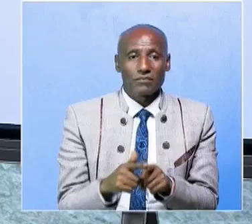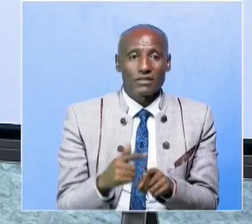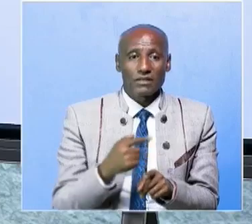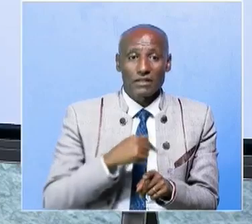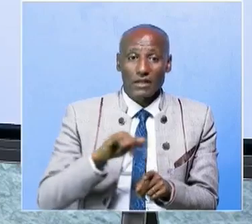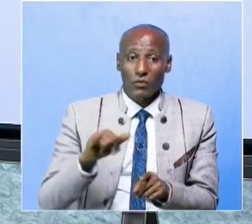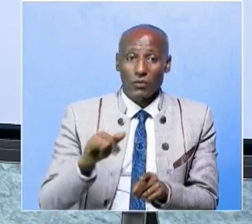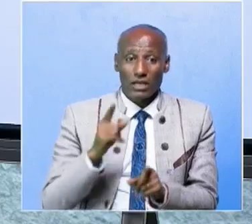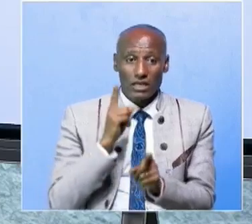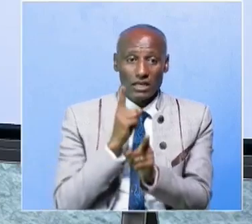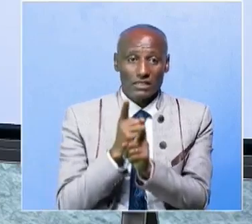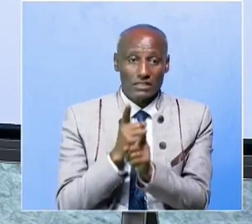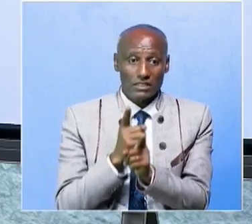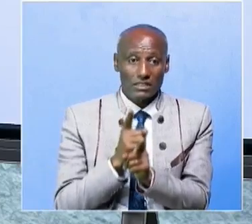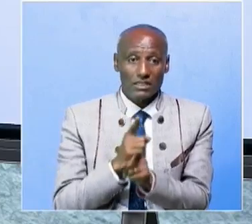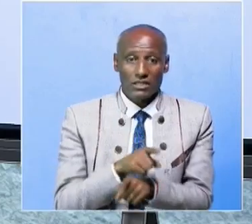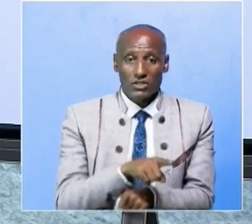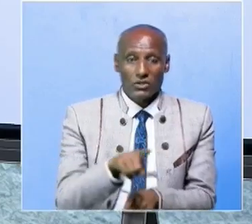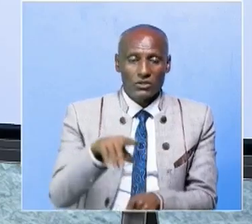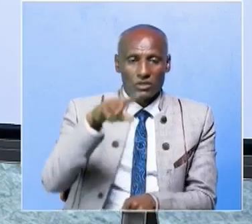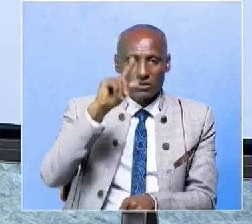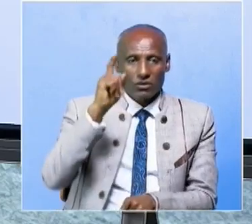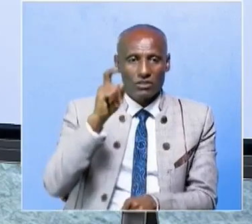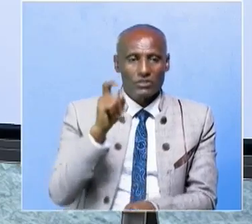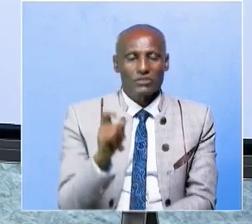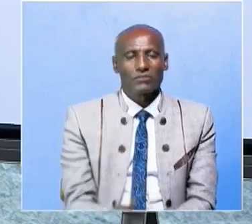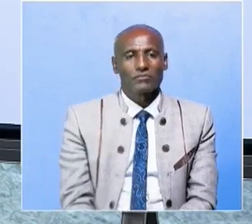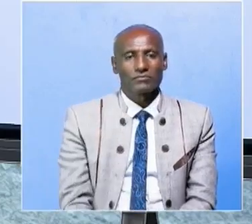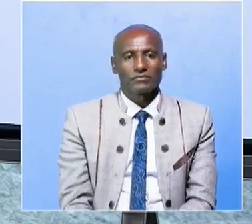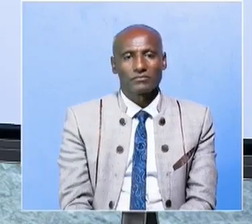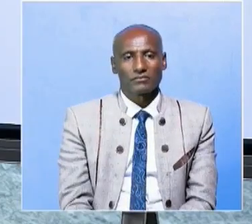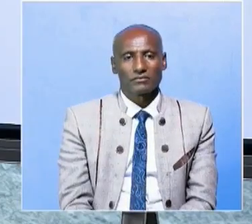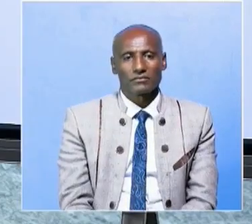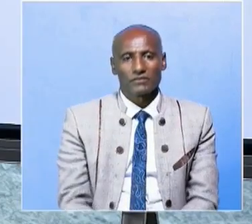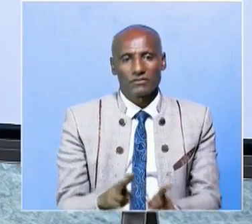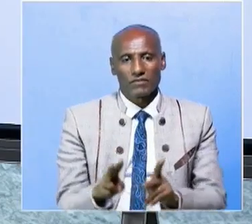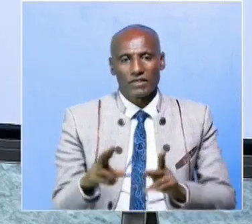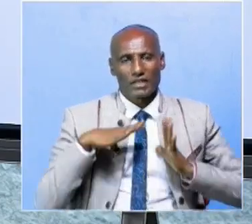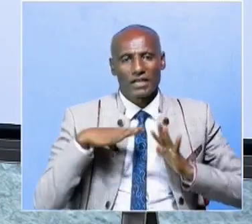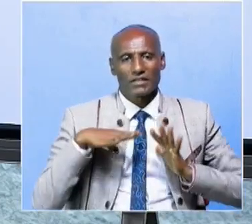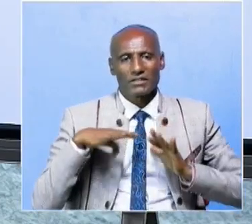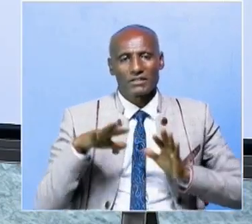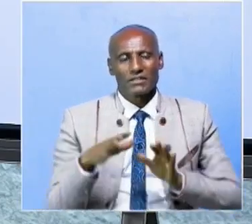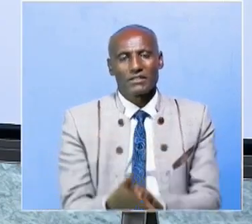answer your question likewise, being very relaxed.